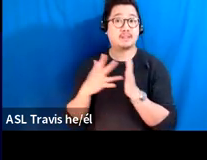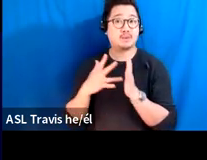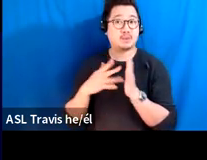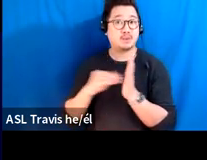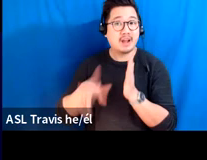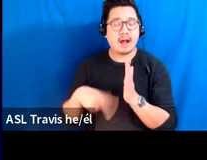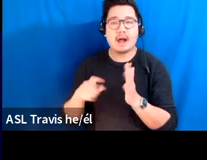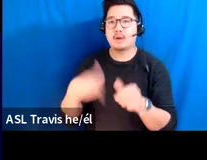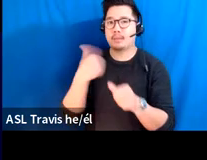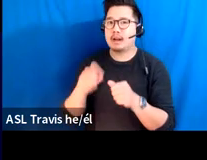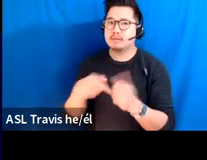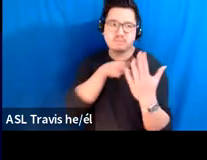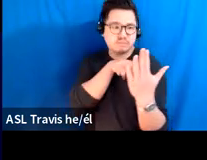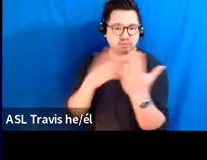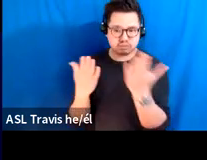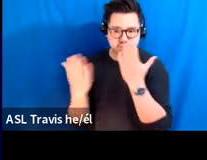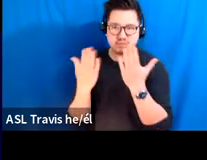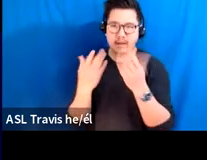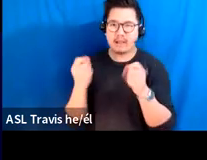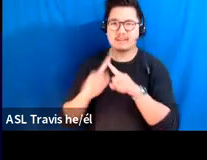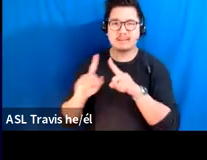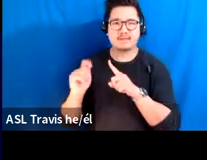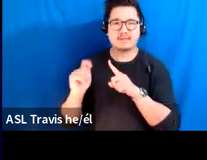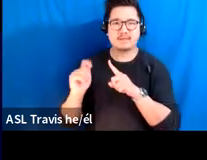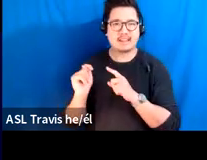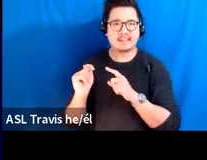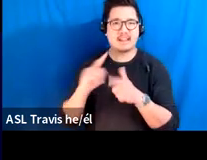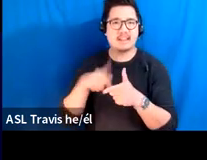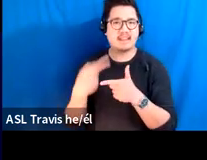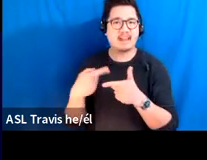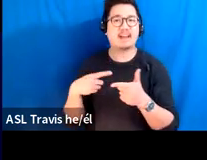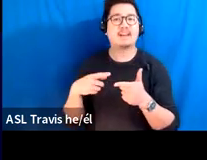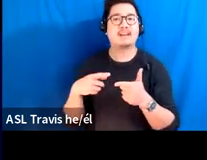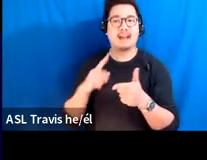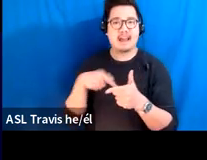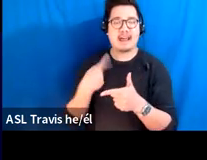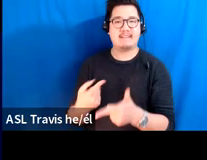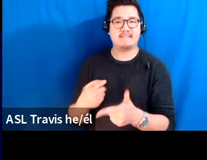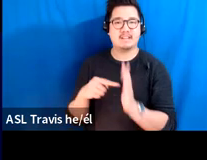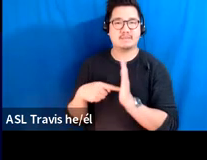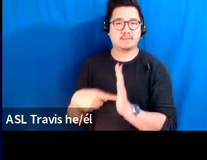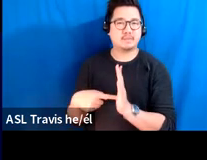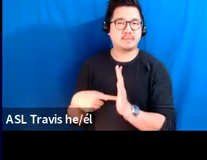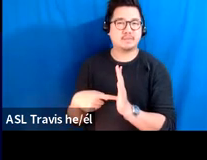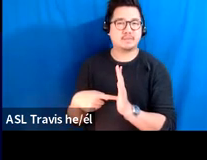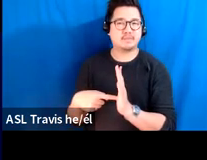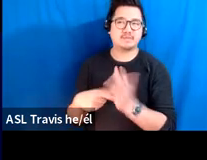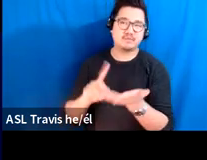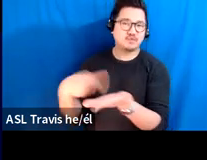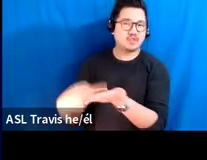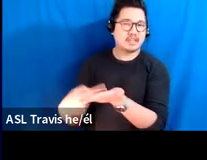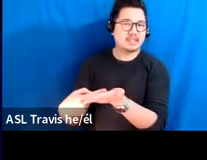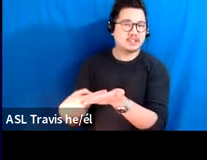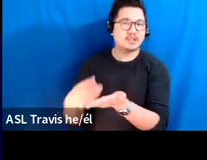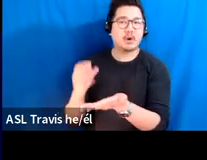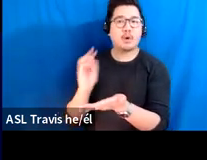literature and text and then having to have that come out into a discussion that i had to have